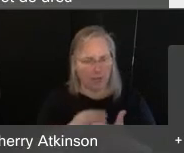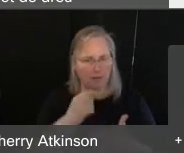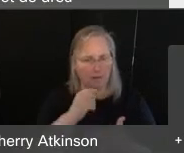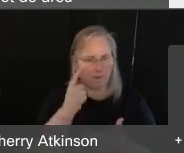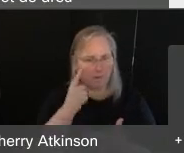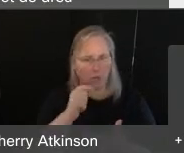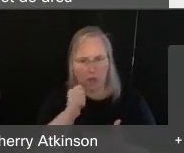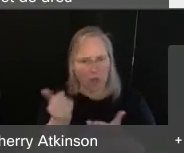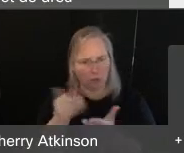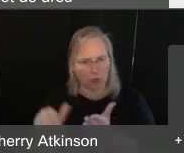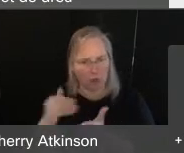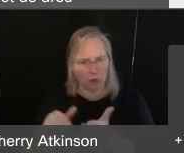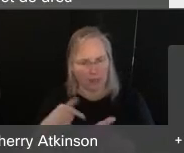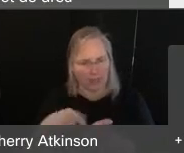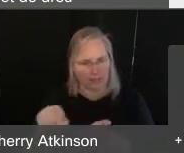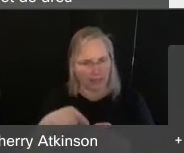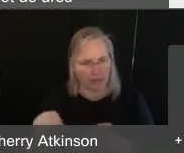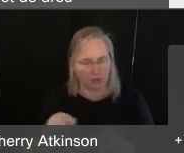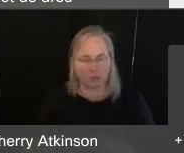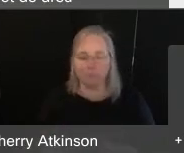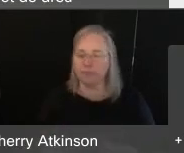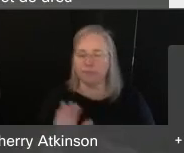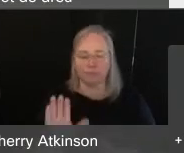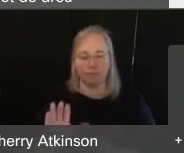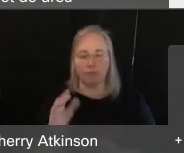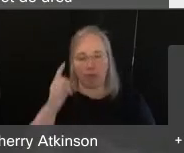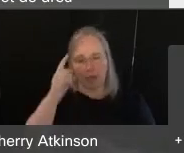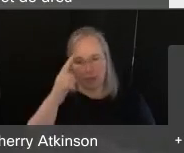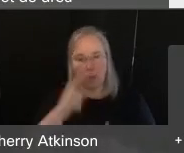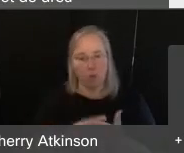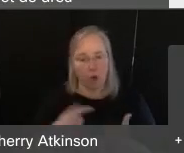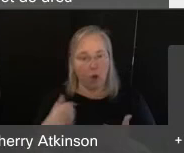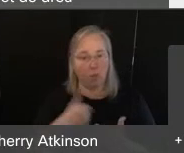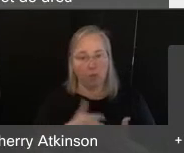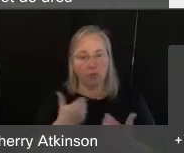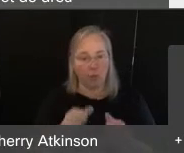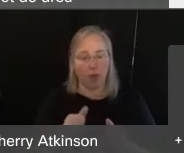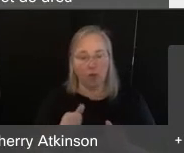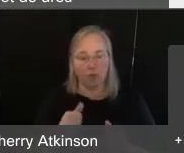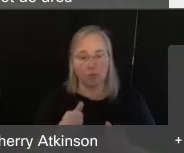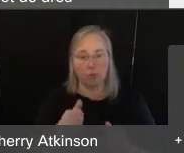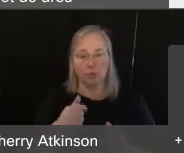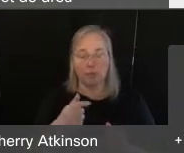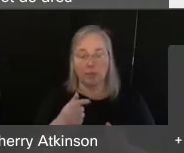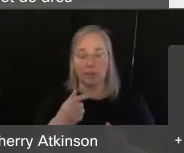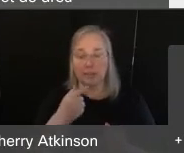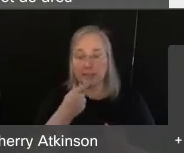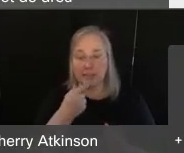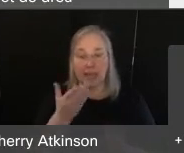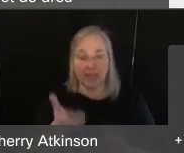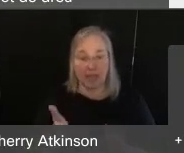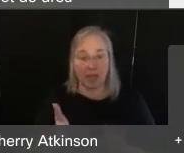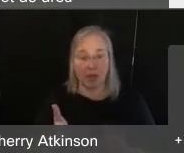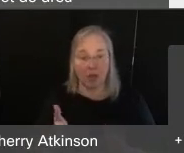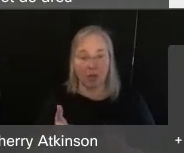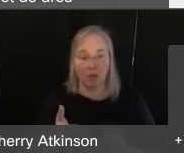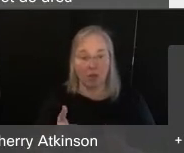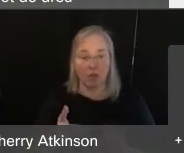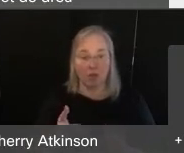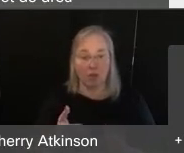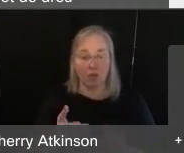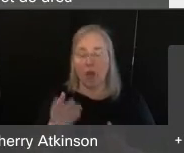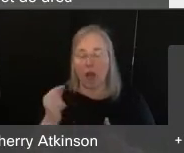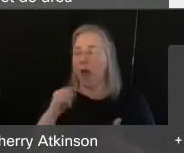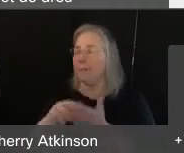expenditures? No, I think what we were trying to say there, Craig, is... Oh, for recurring. Yeah. No, I think what we were trying to